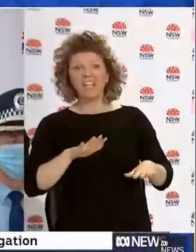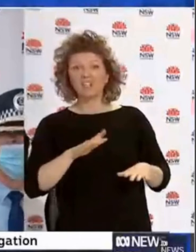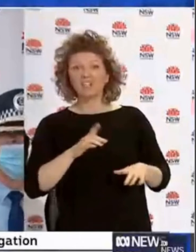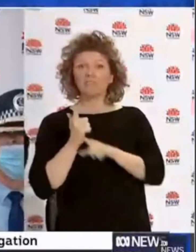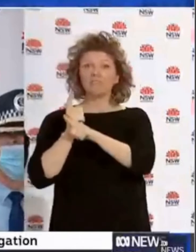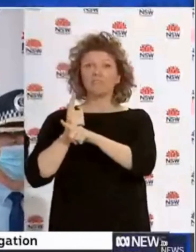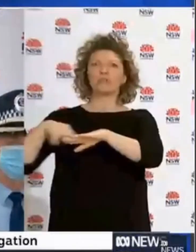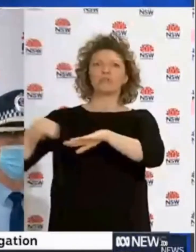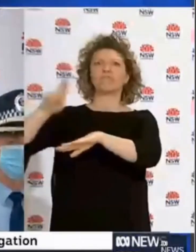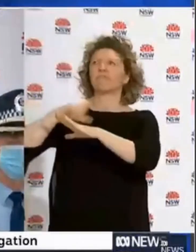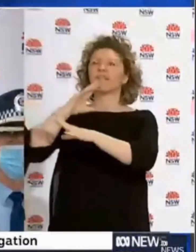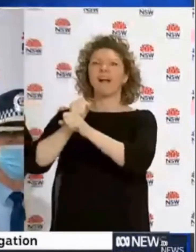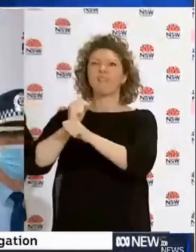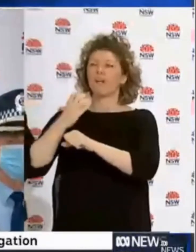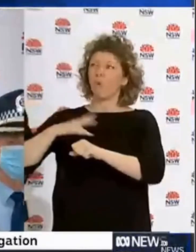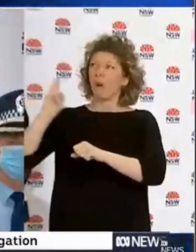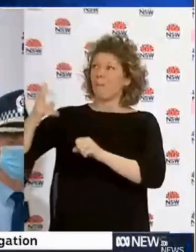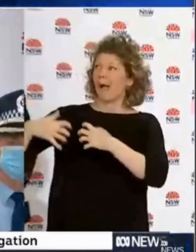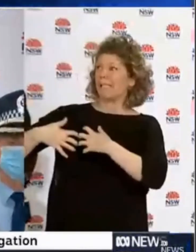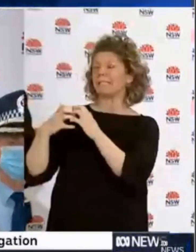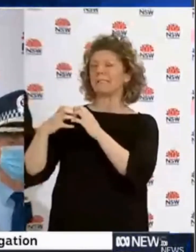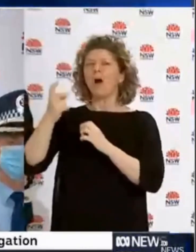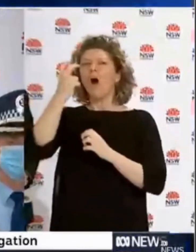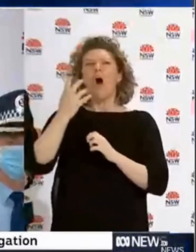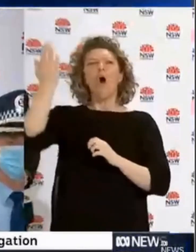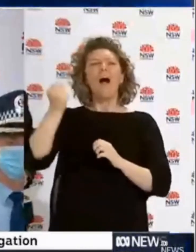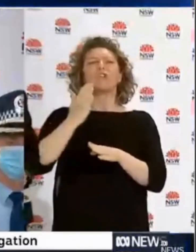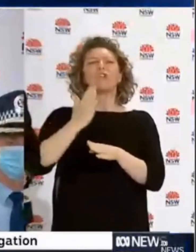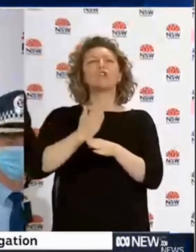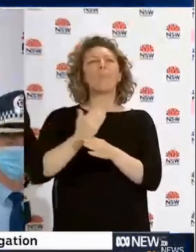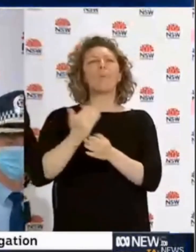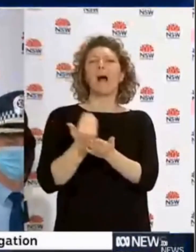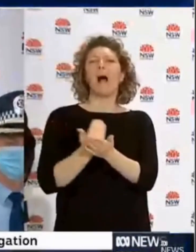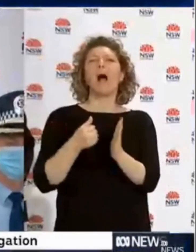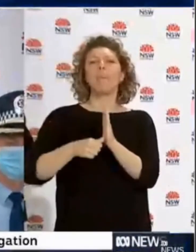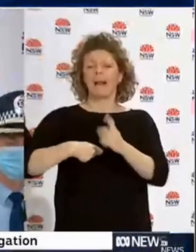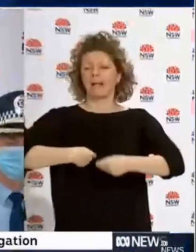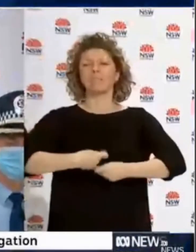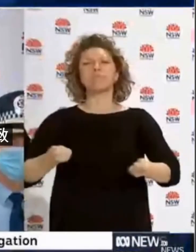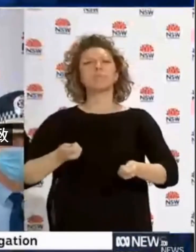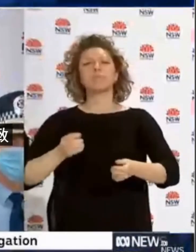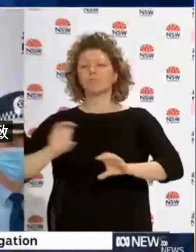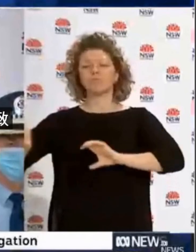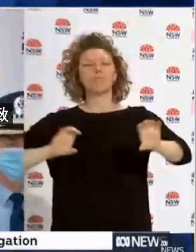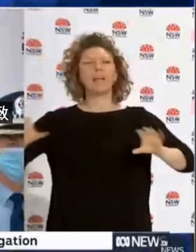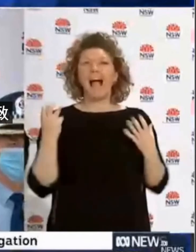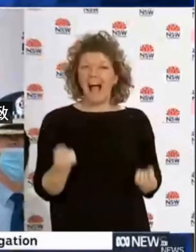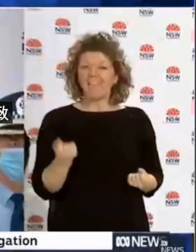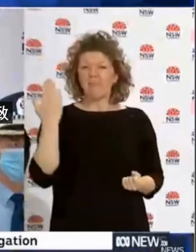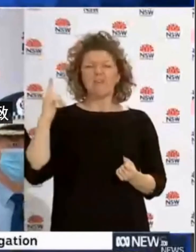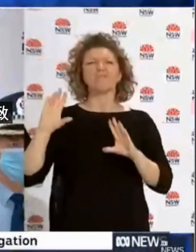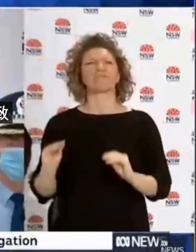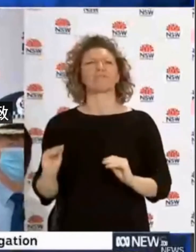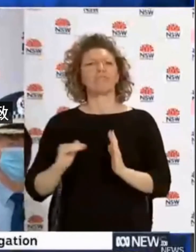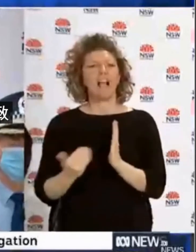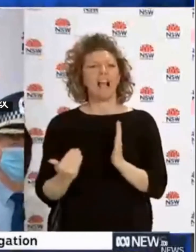about reinstatement of JobKeeper. That didn't happen, but I know that the federal government and the state government have agreed on economic arrangements that are